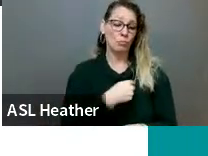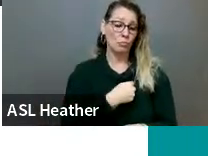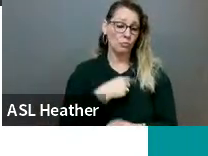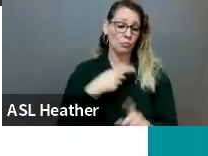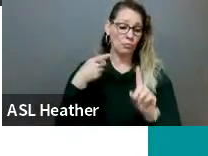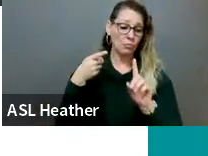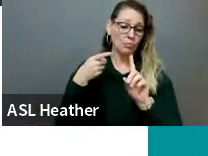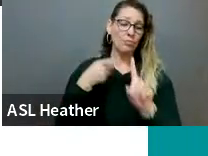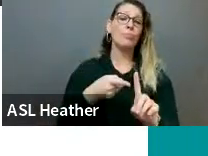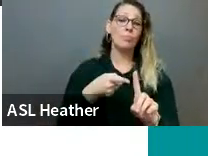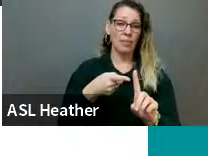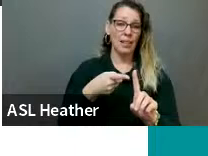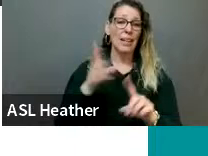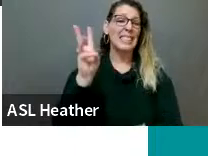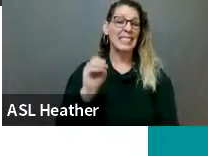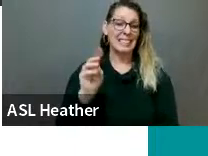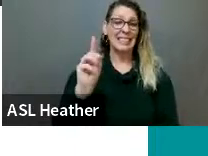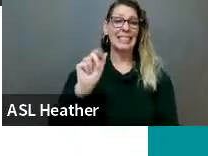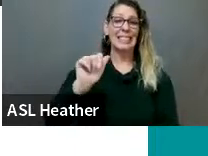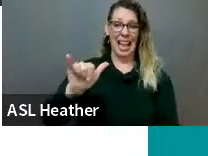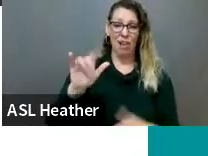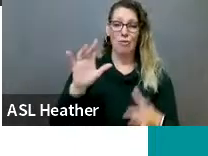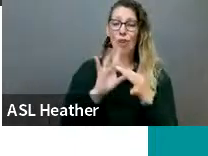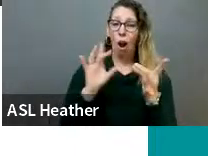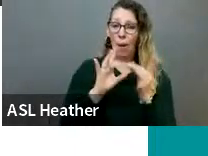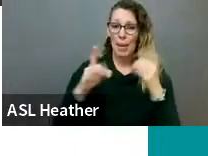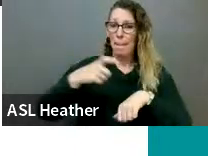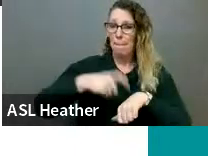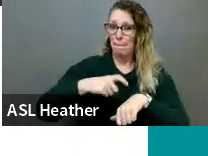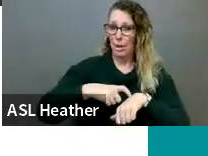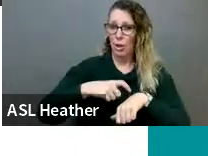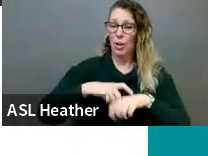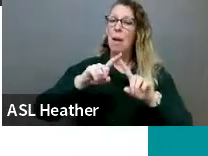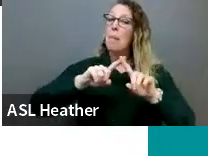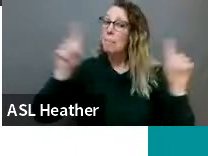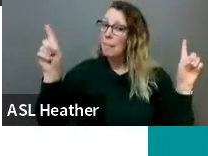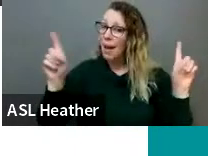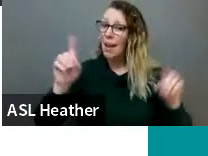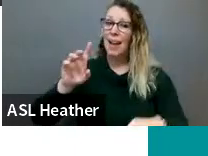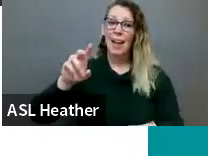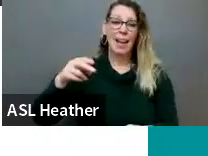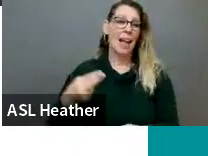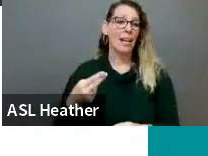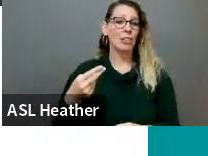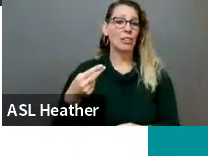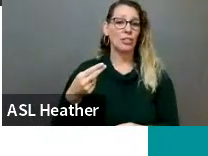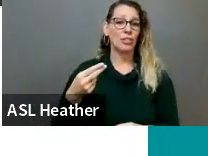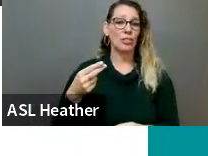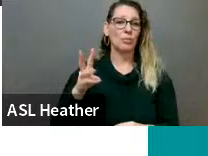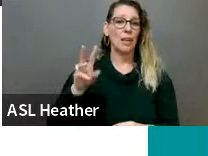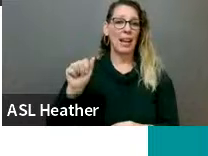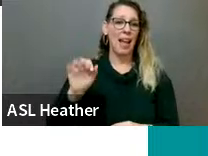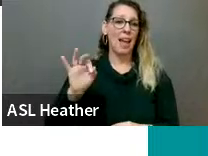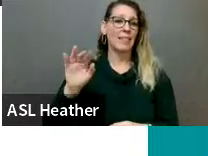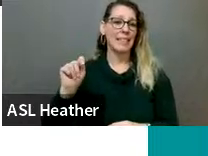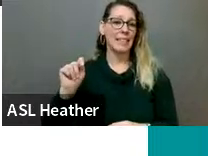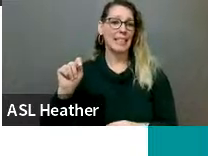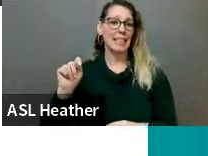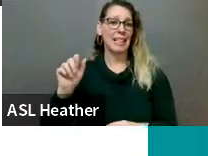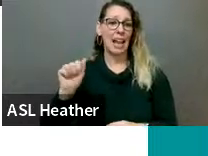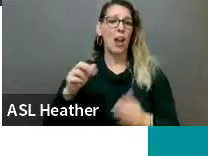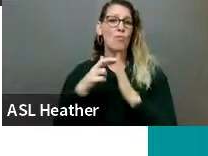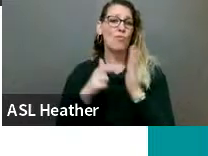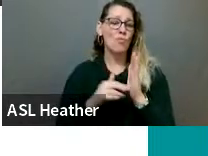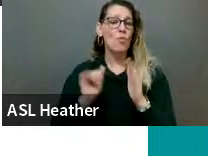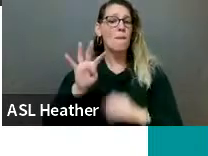60-day comment period, although HWA and FTA rules typically provide for a 30 to